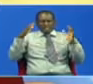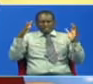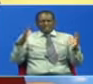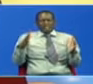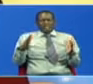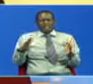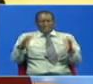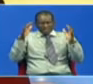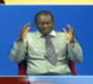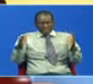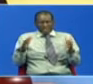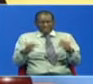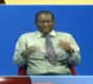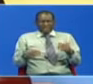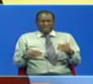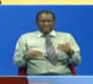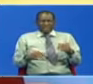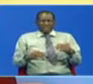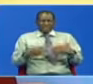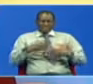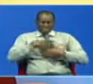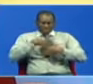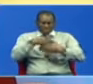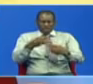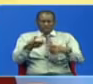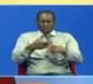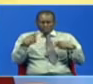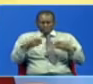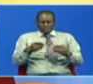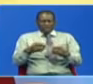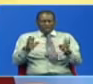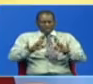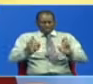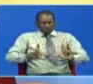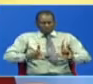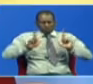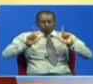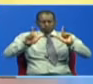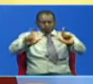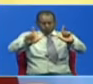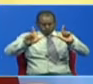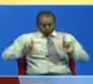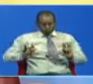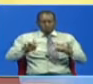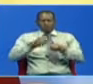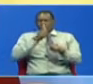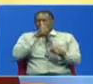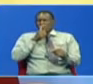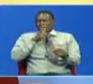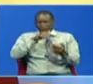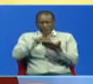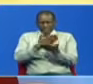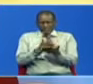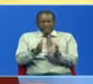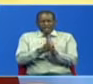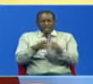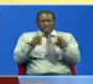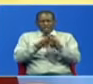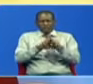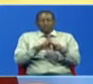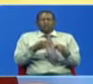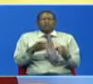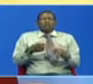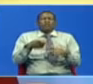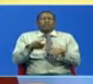of interest to donate, both from the private sector as well as from